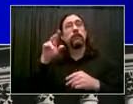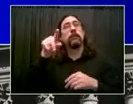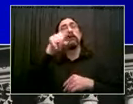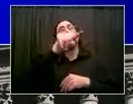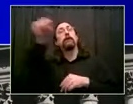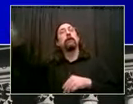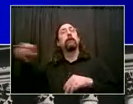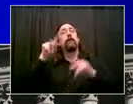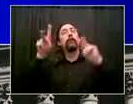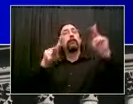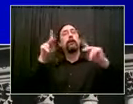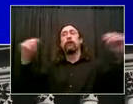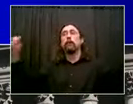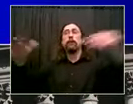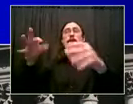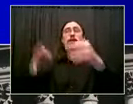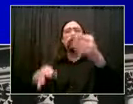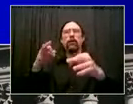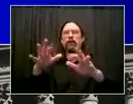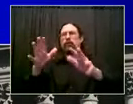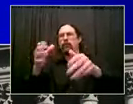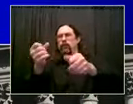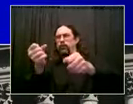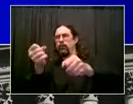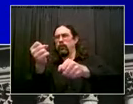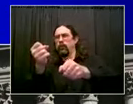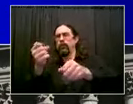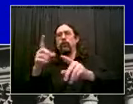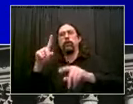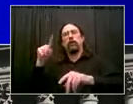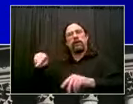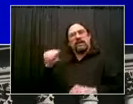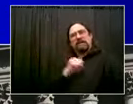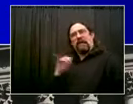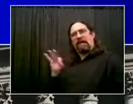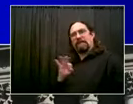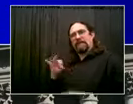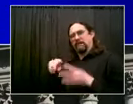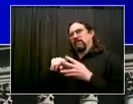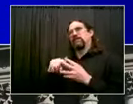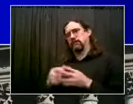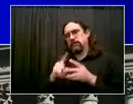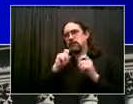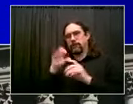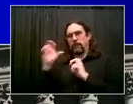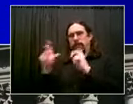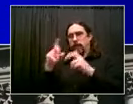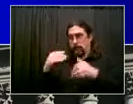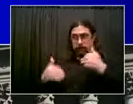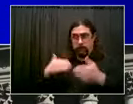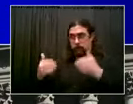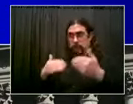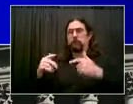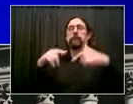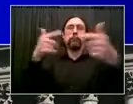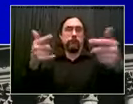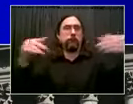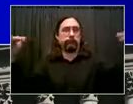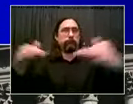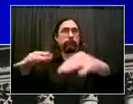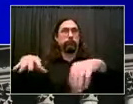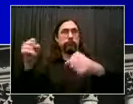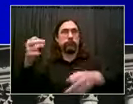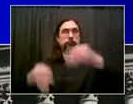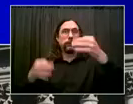through due process, and if there are consequences, they get those consequences. We haven't had that for a year. We're finally going to have that again. We're going to support